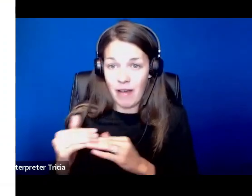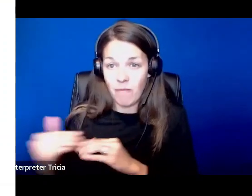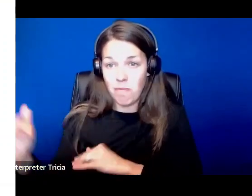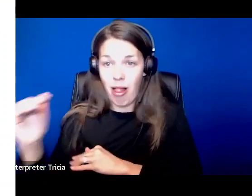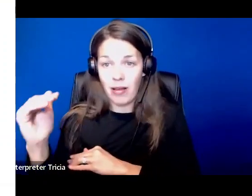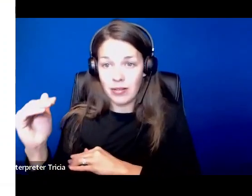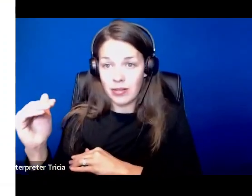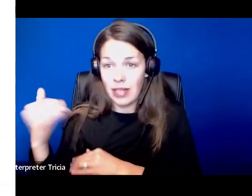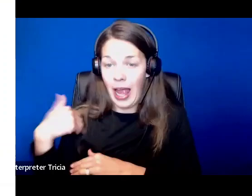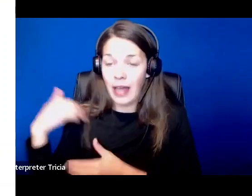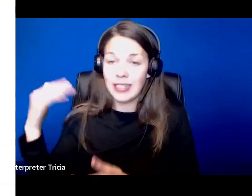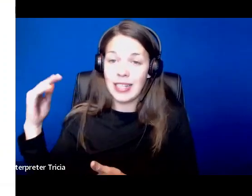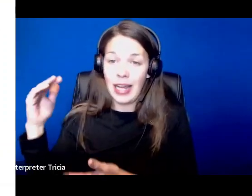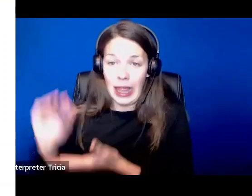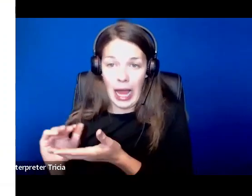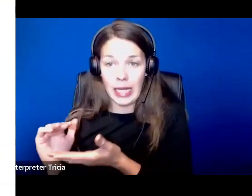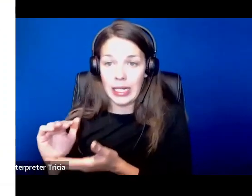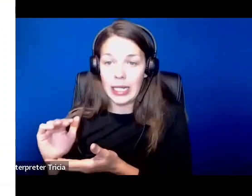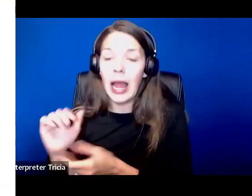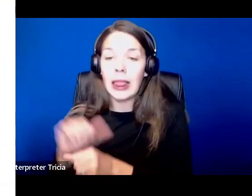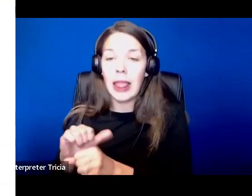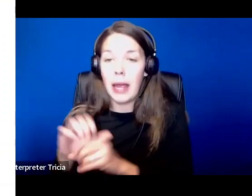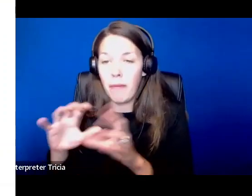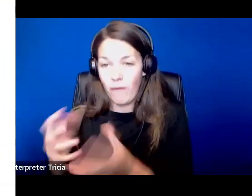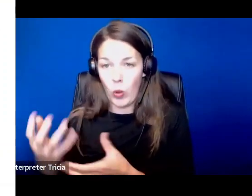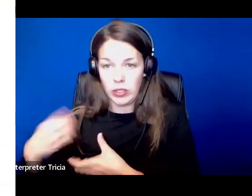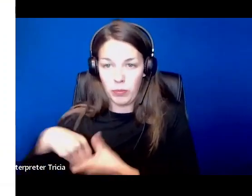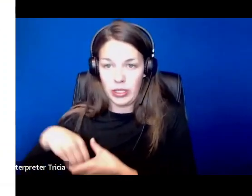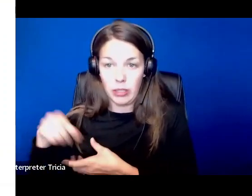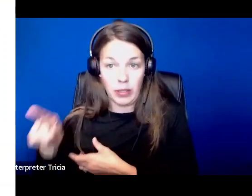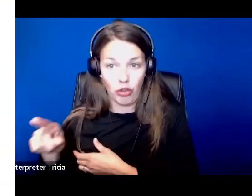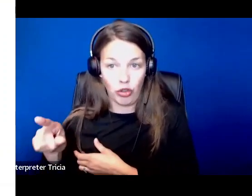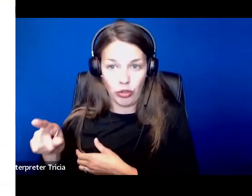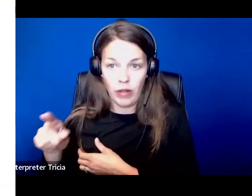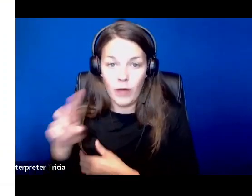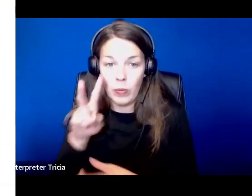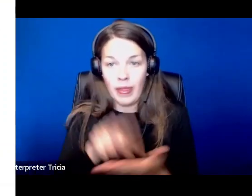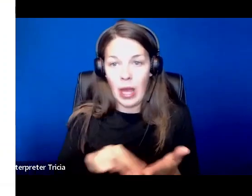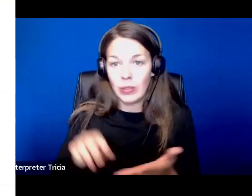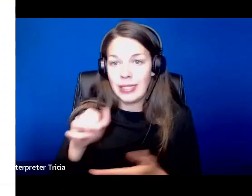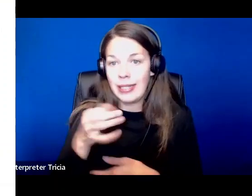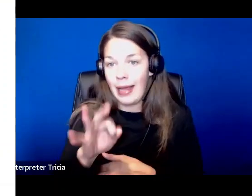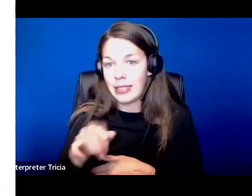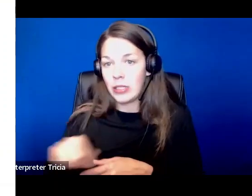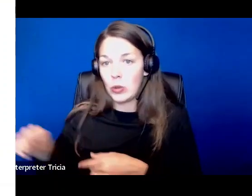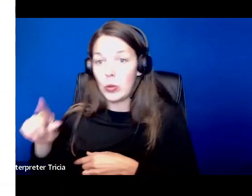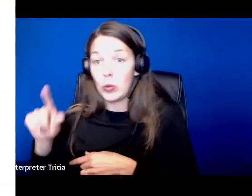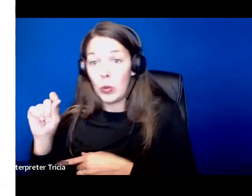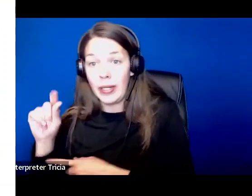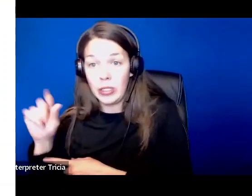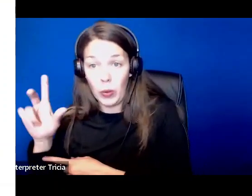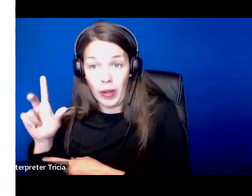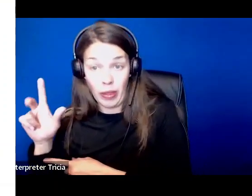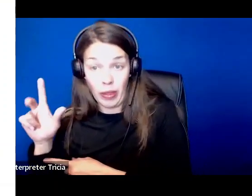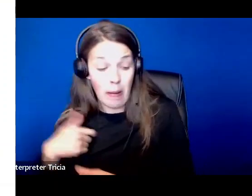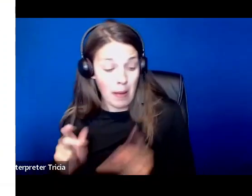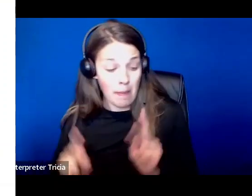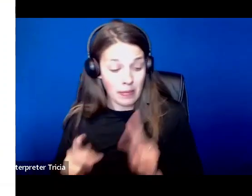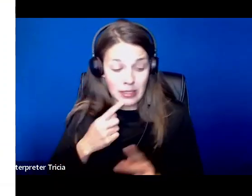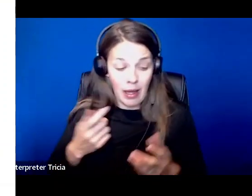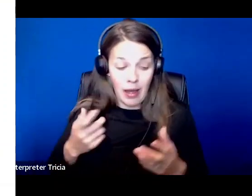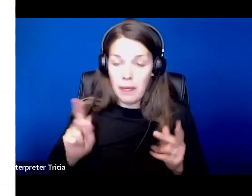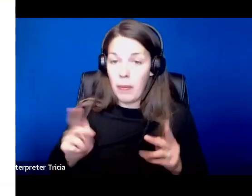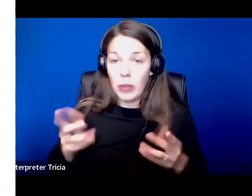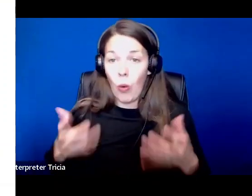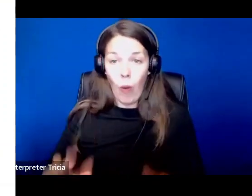that had declining labor force participation from 2019 to 2023. So when people say people don't want to